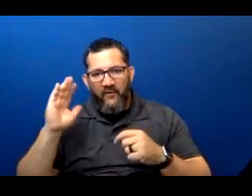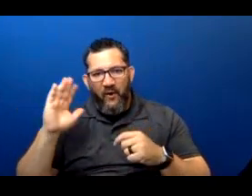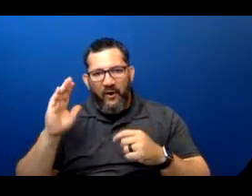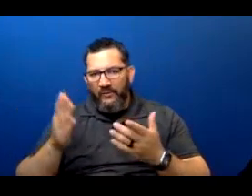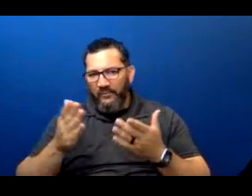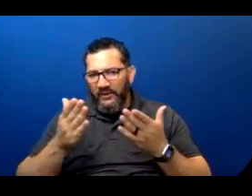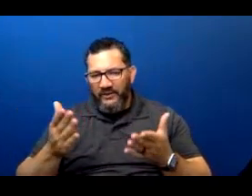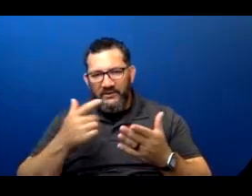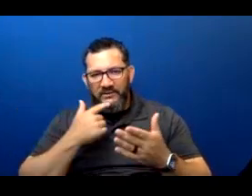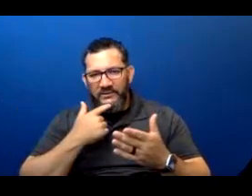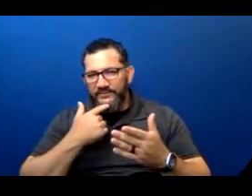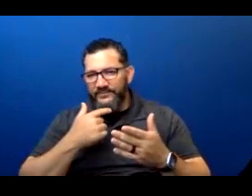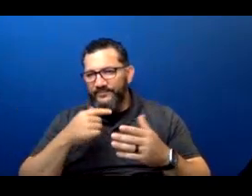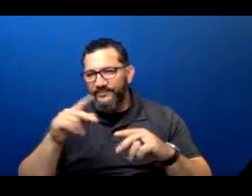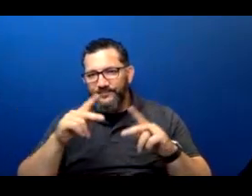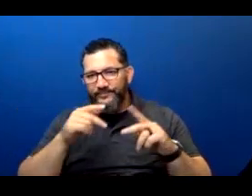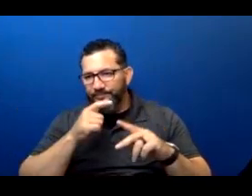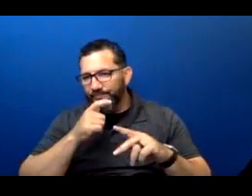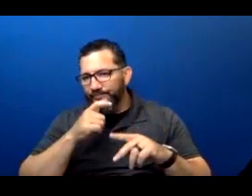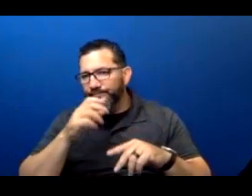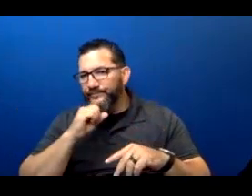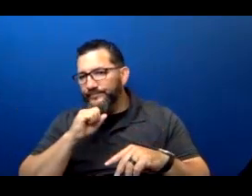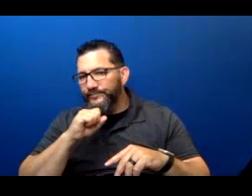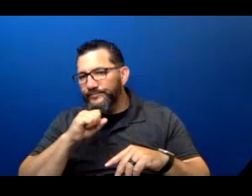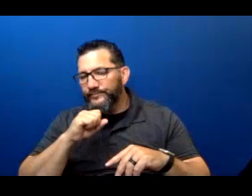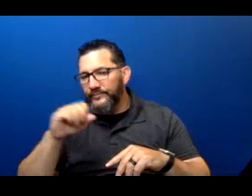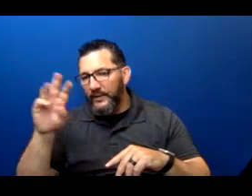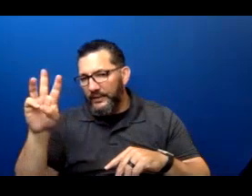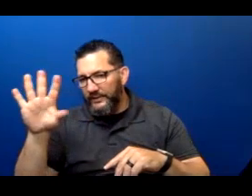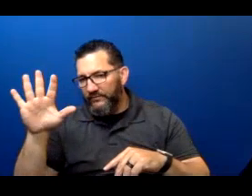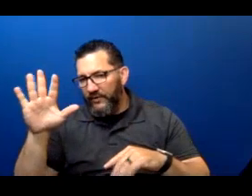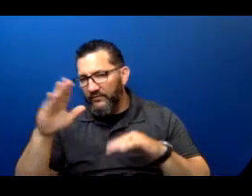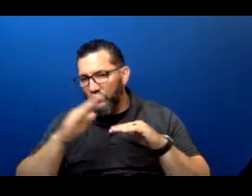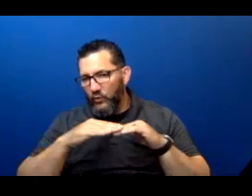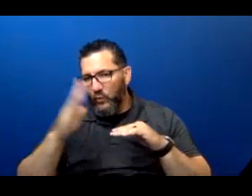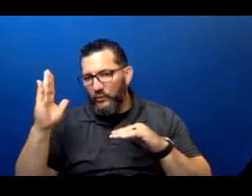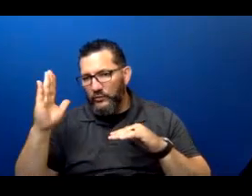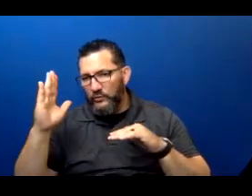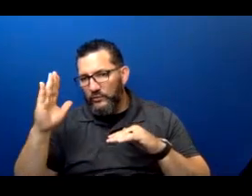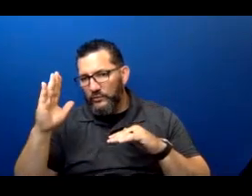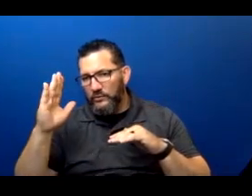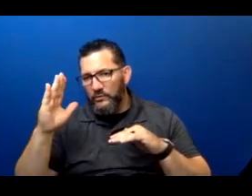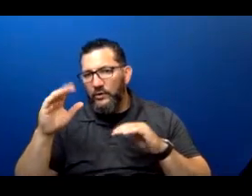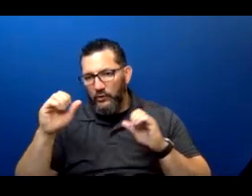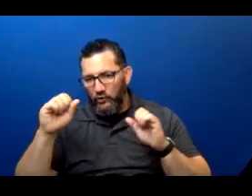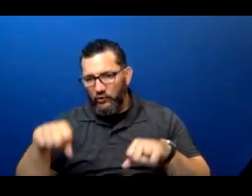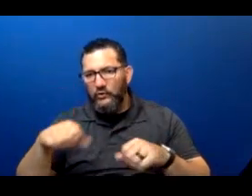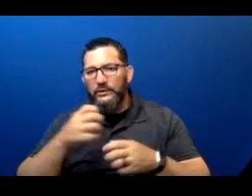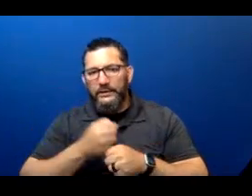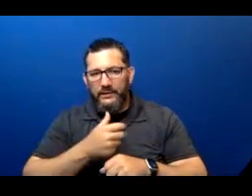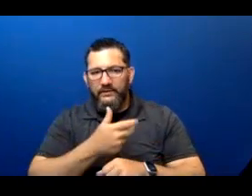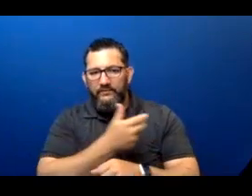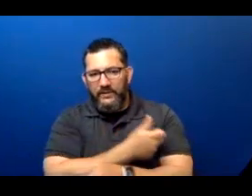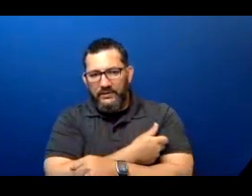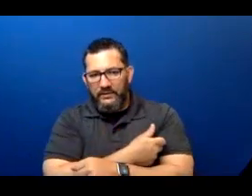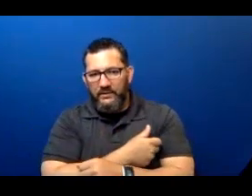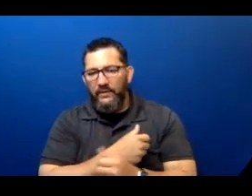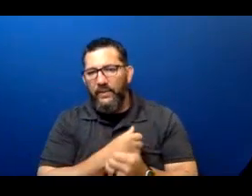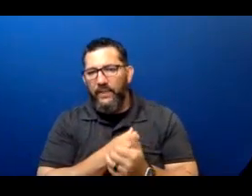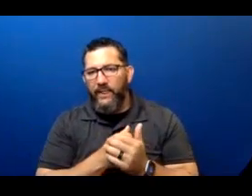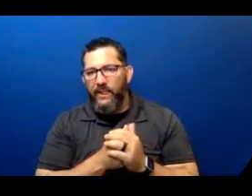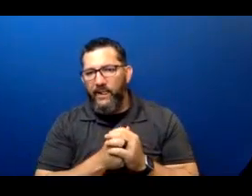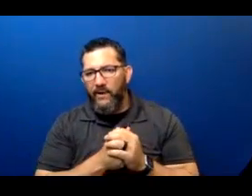basically stated that people who were 65 and older could get the vaccine.